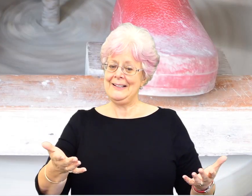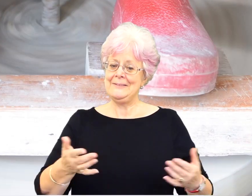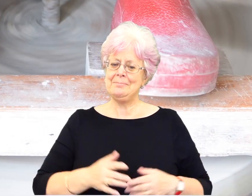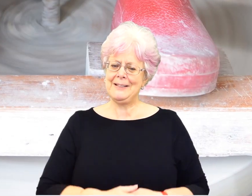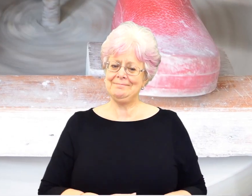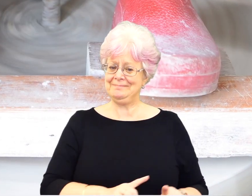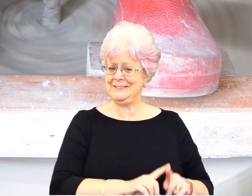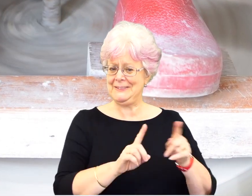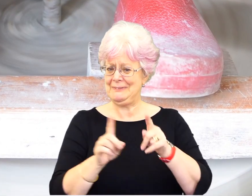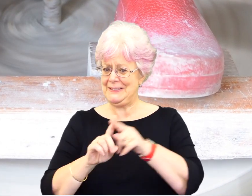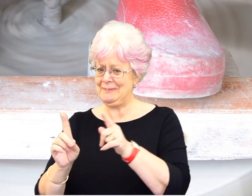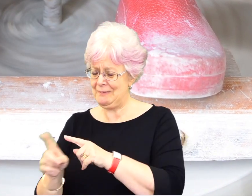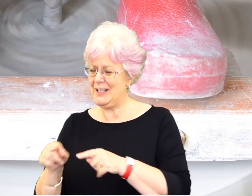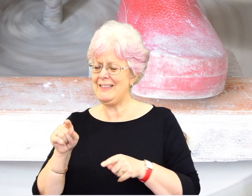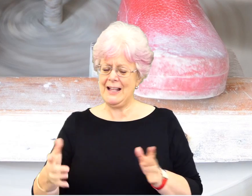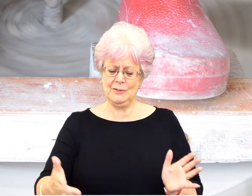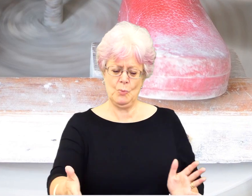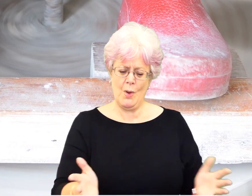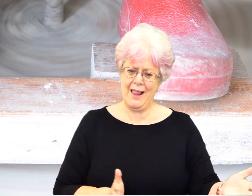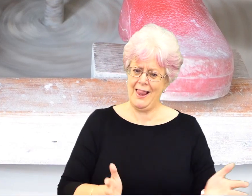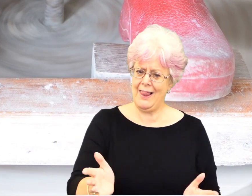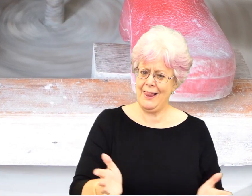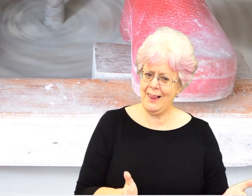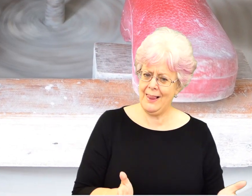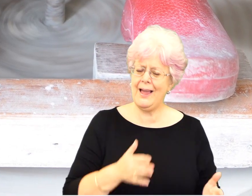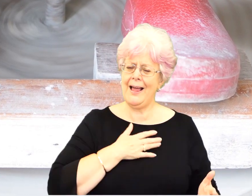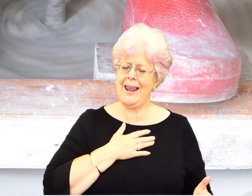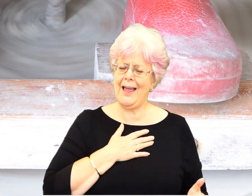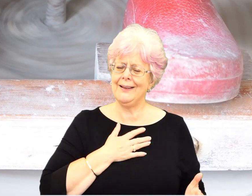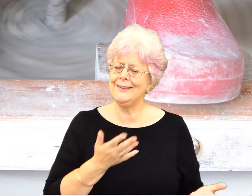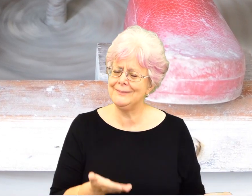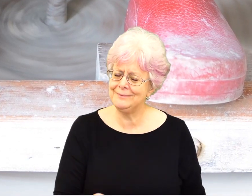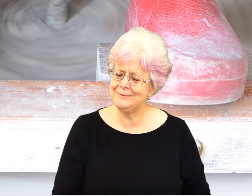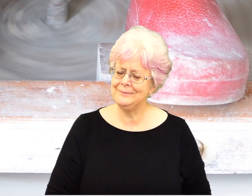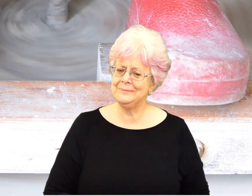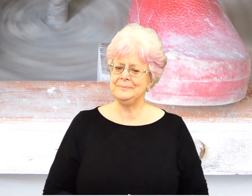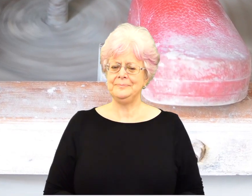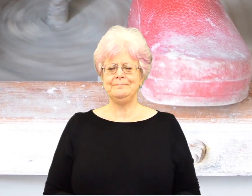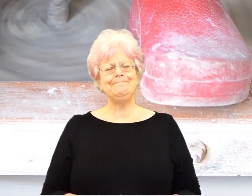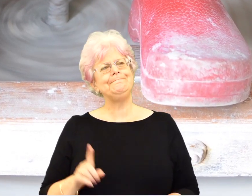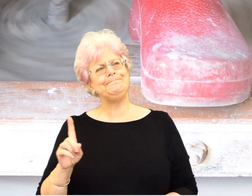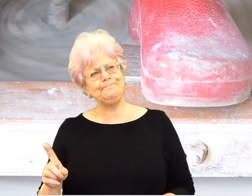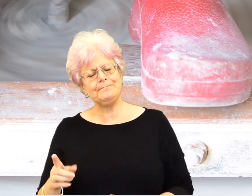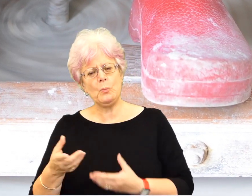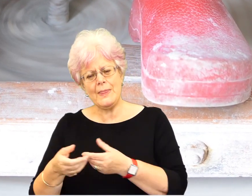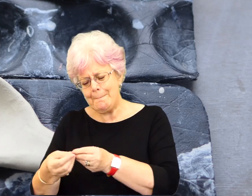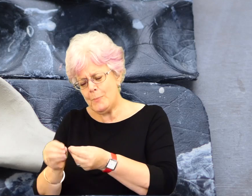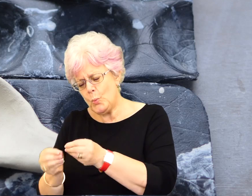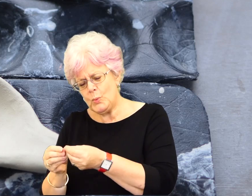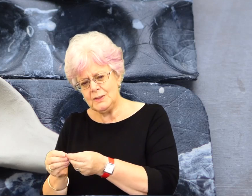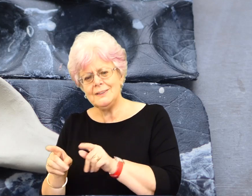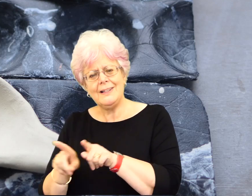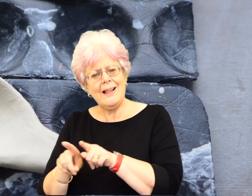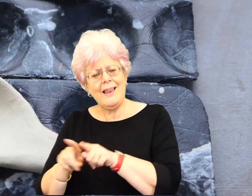bowl. But that's usually on the wheel, I would say, that I like to make bowls. With my hand building,